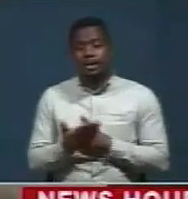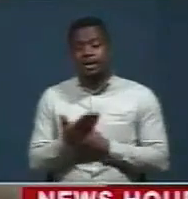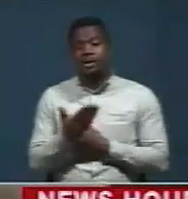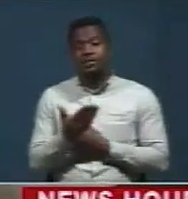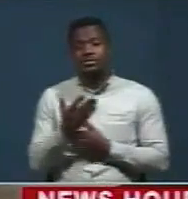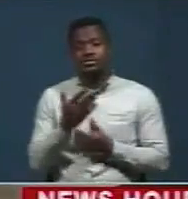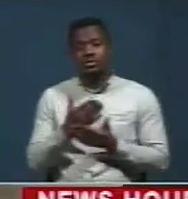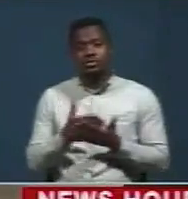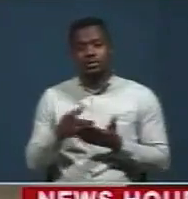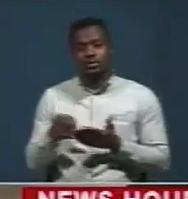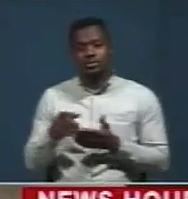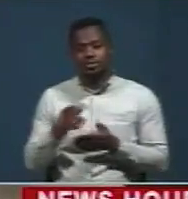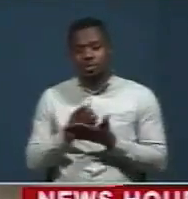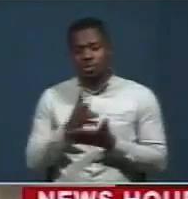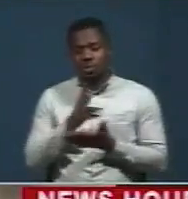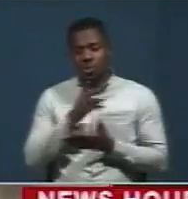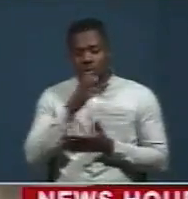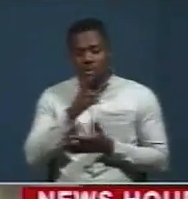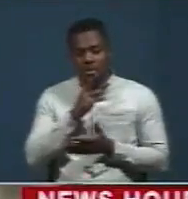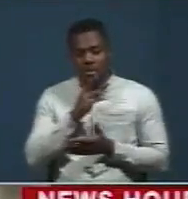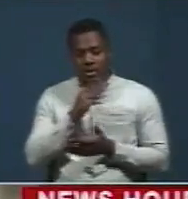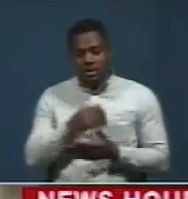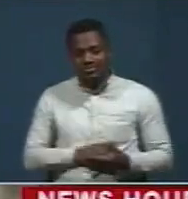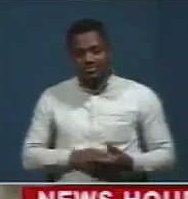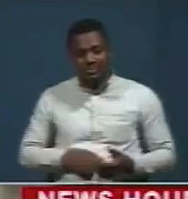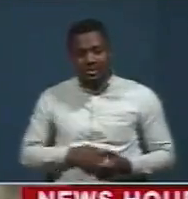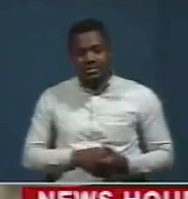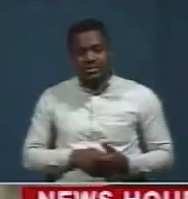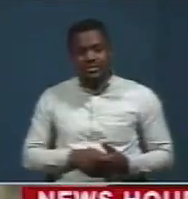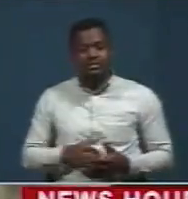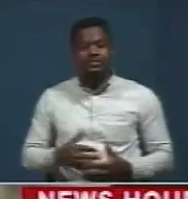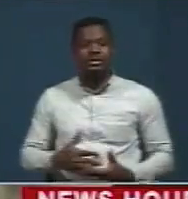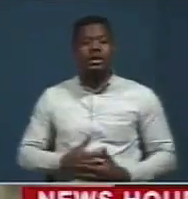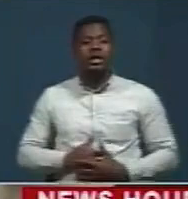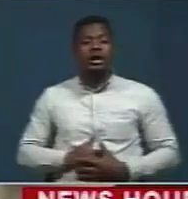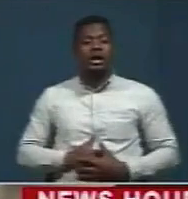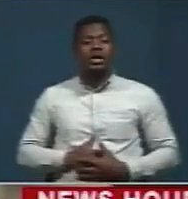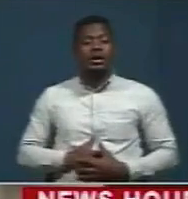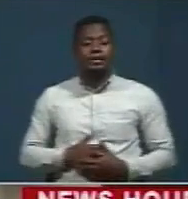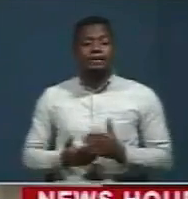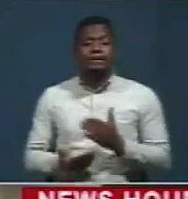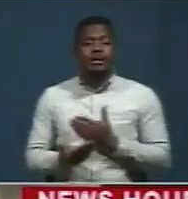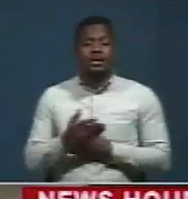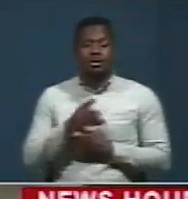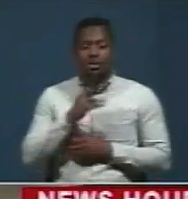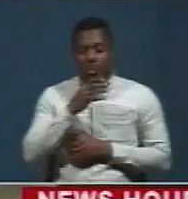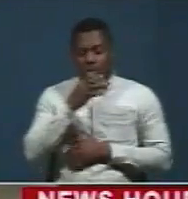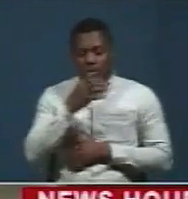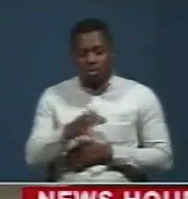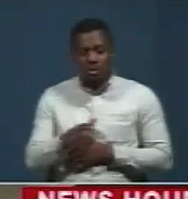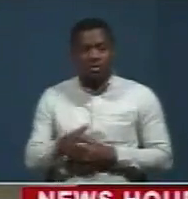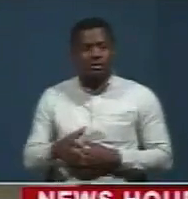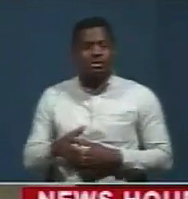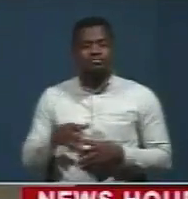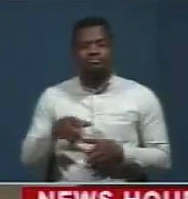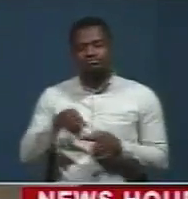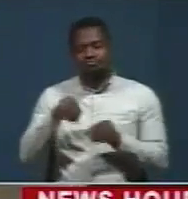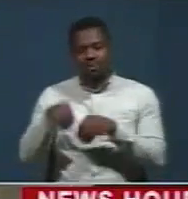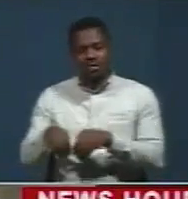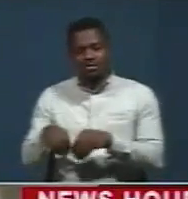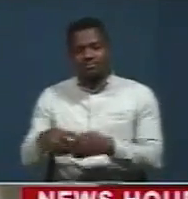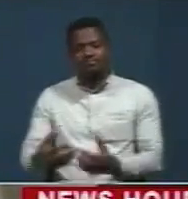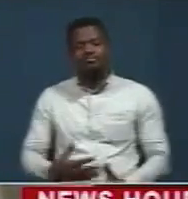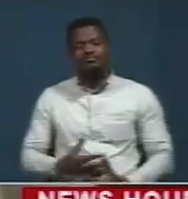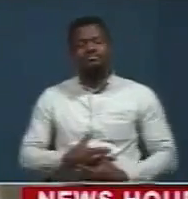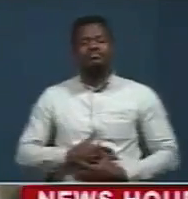were a debut of our moon one so she said, we are would be tarry with you. Adetia, me no one so she and I'm dear guay in him. Nammy,